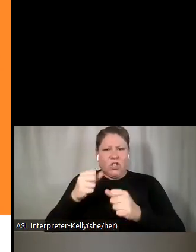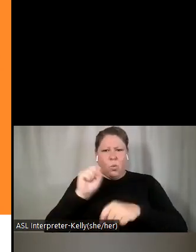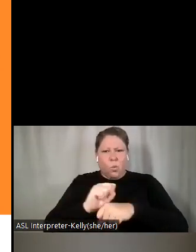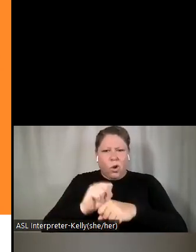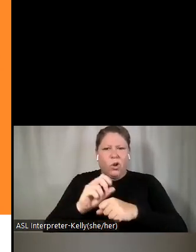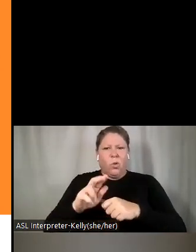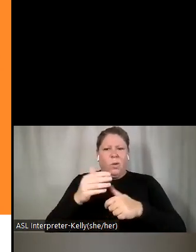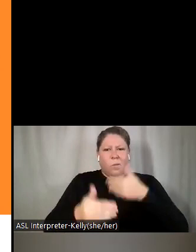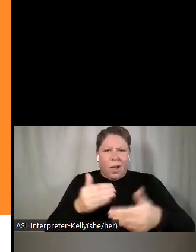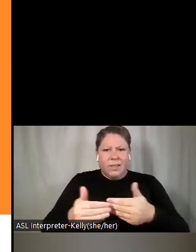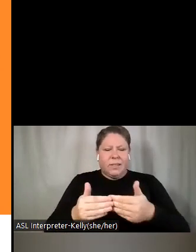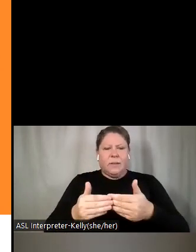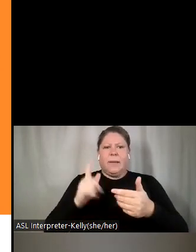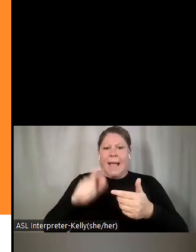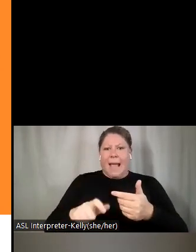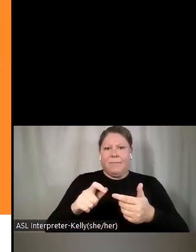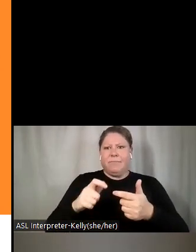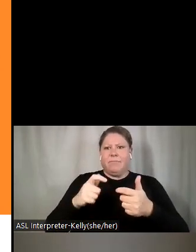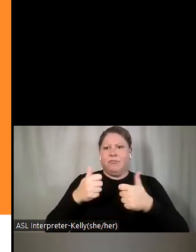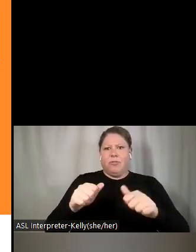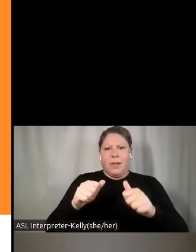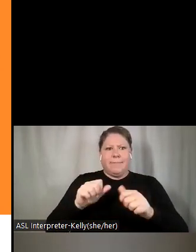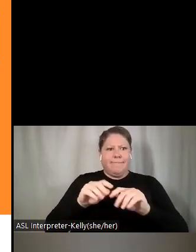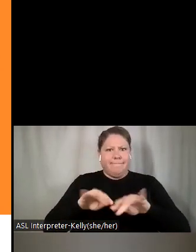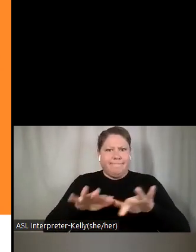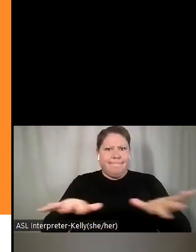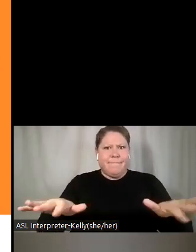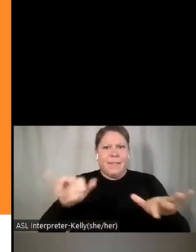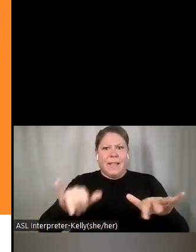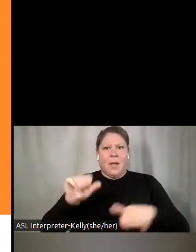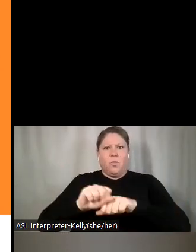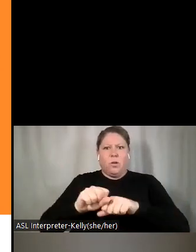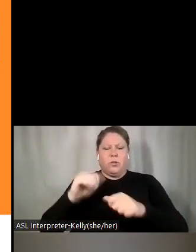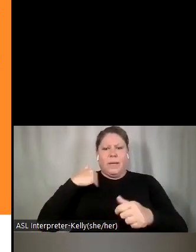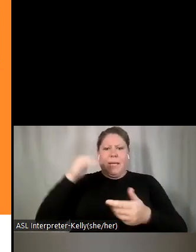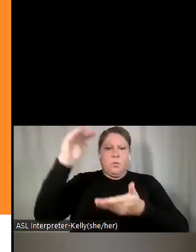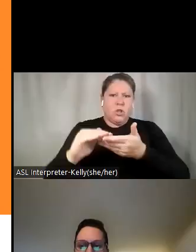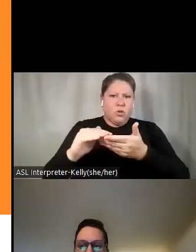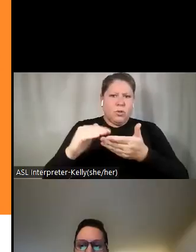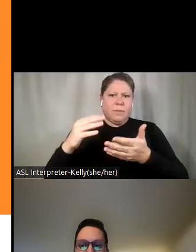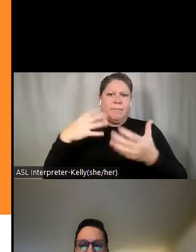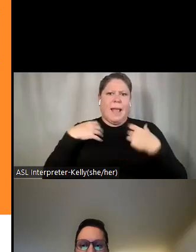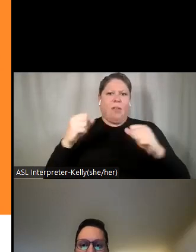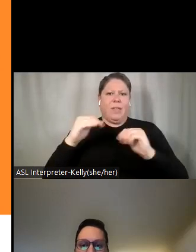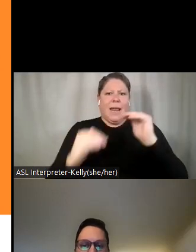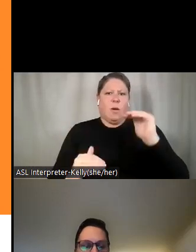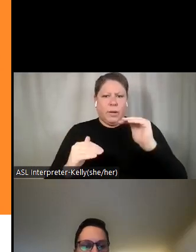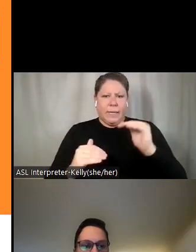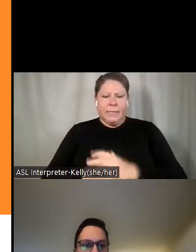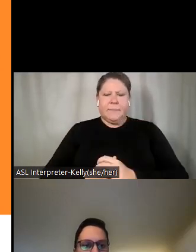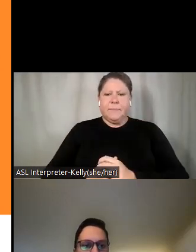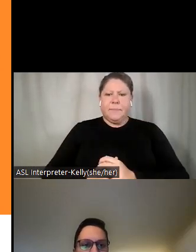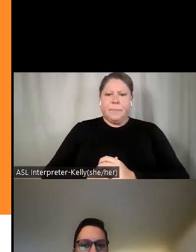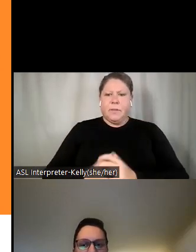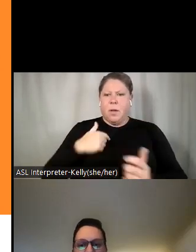across CDPH to reduce health inequities across the state. So I'm going to hand it back to Bonnie to present a bit more on some of the lean concepts